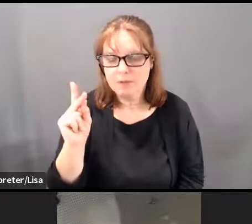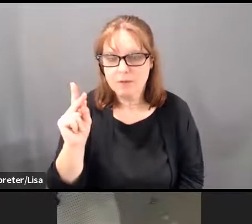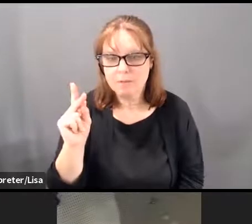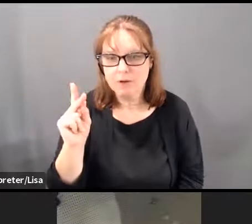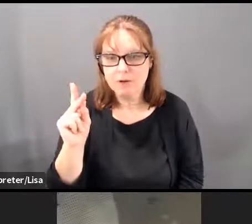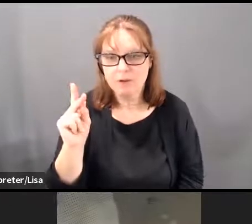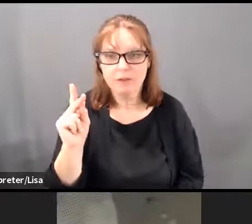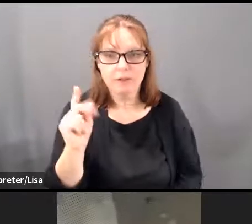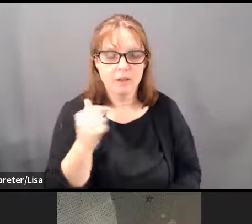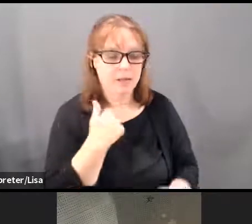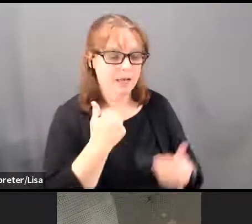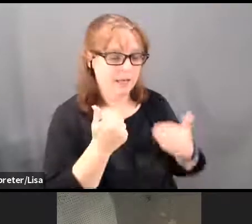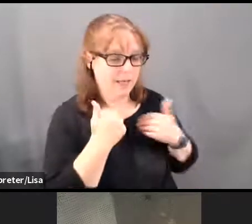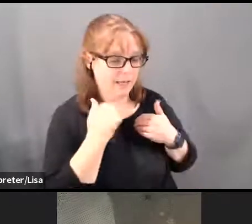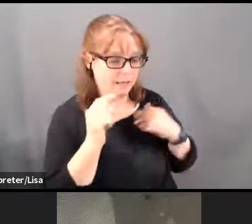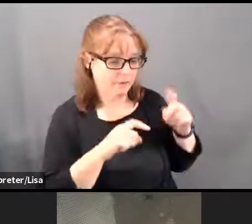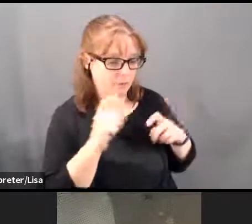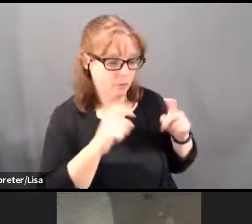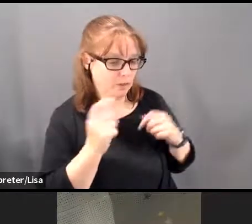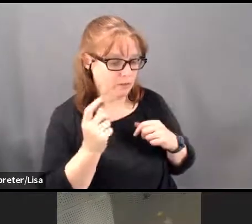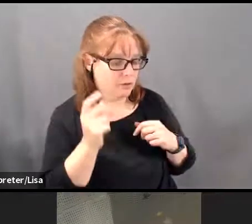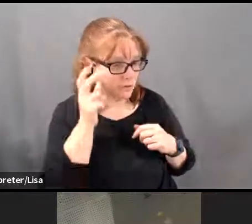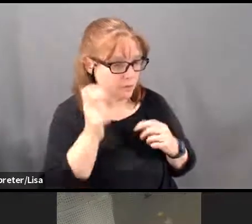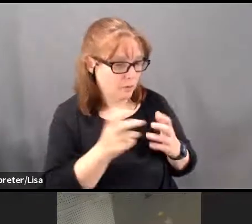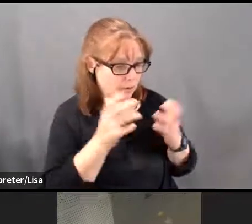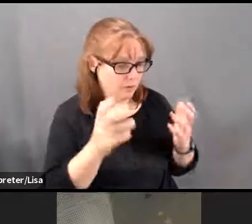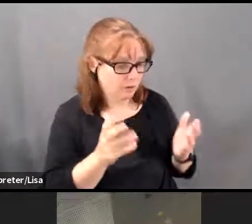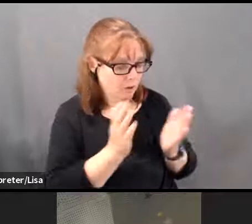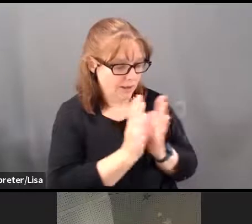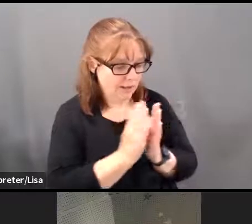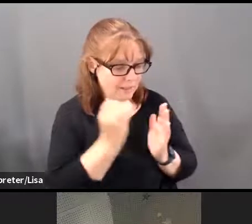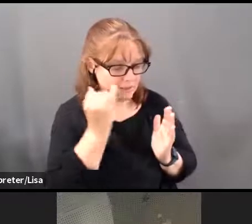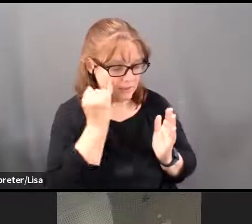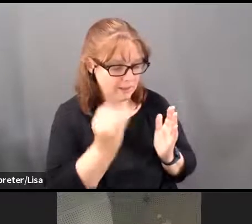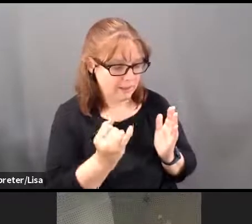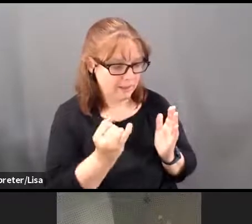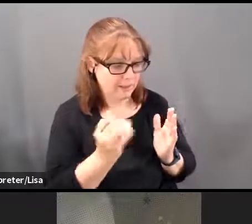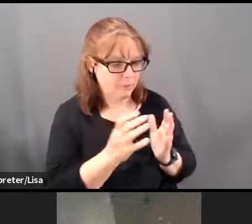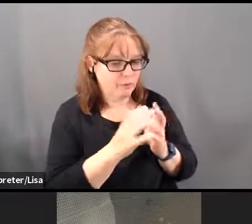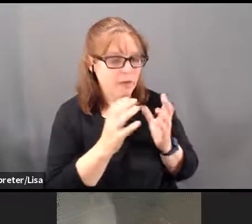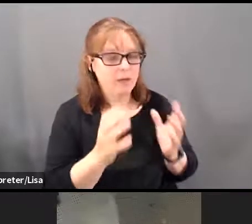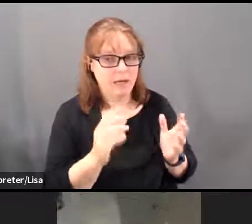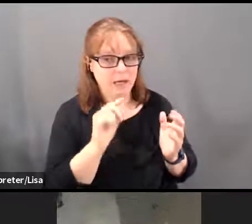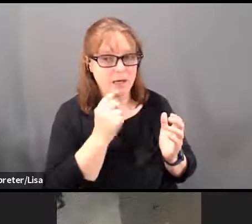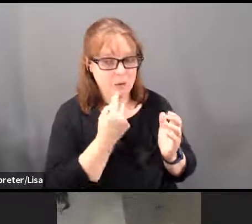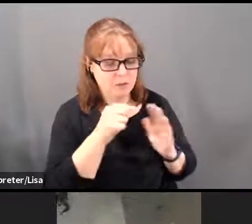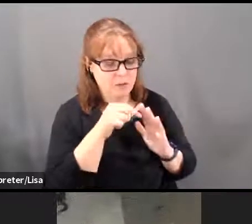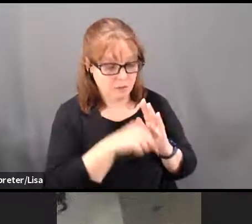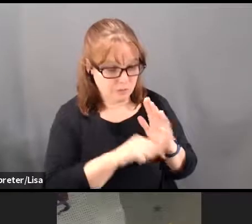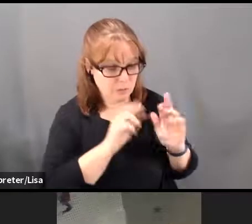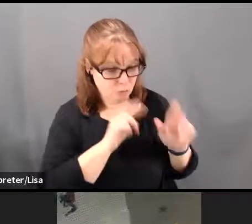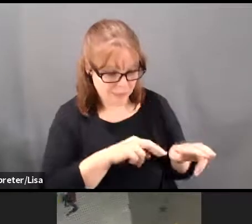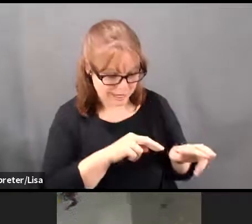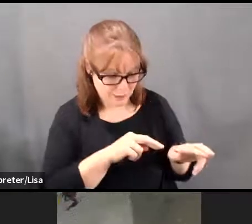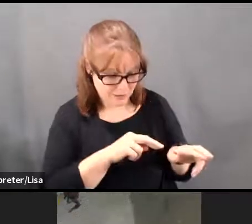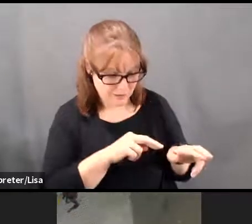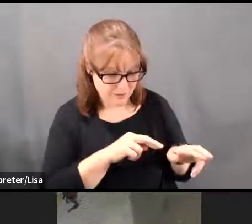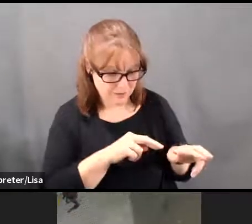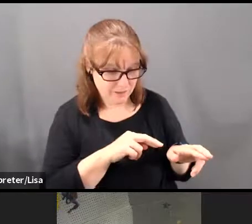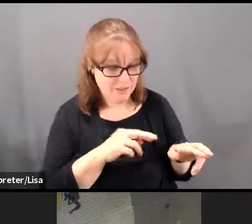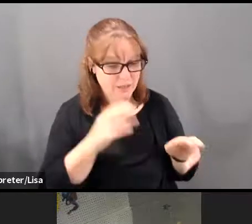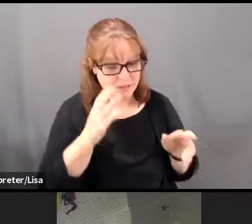got here that I think you hear a lot. Asking is the severity of the reaction you have, the side effect